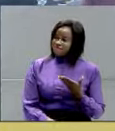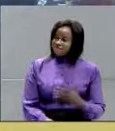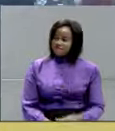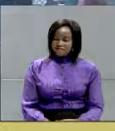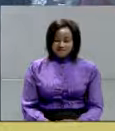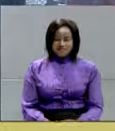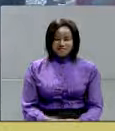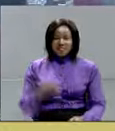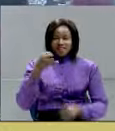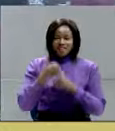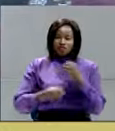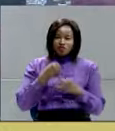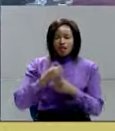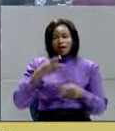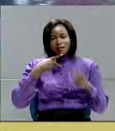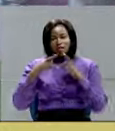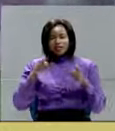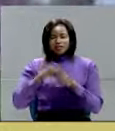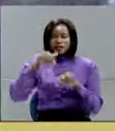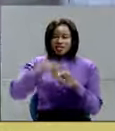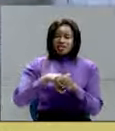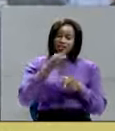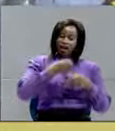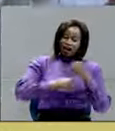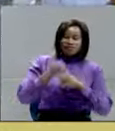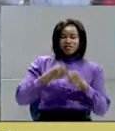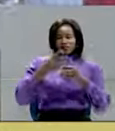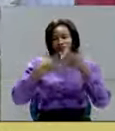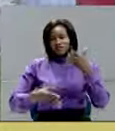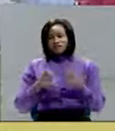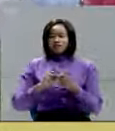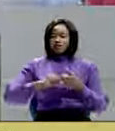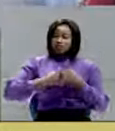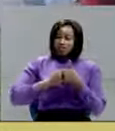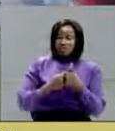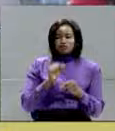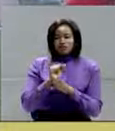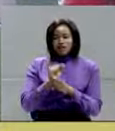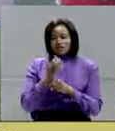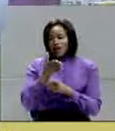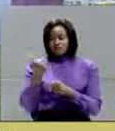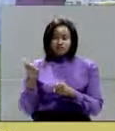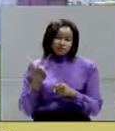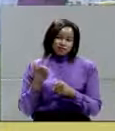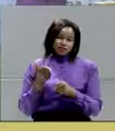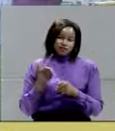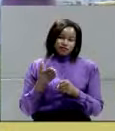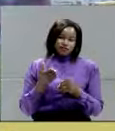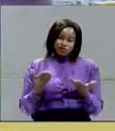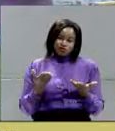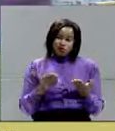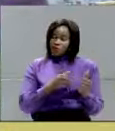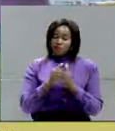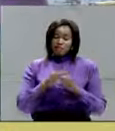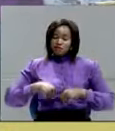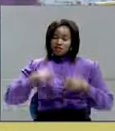The end-of-year party has been characterized with a number of activities, including challenges made by the staff towards their bosses.